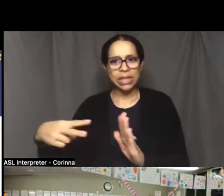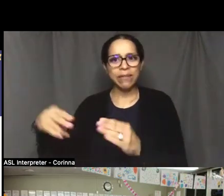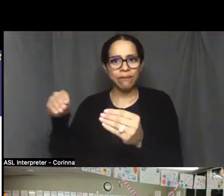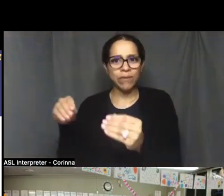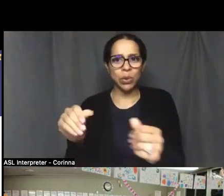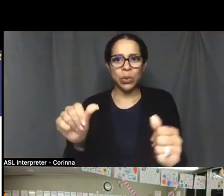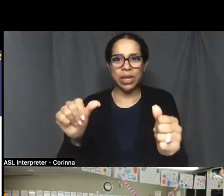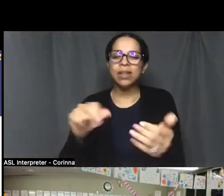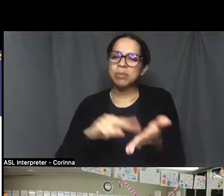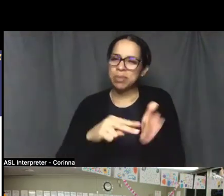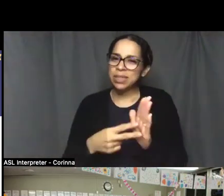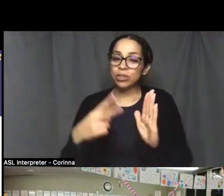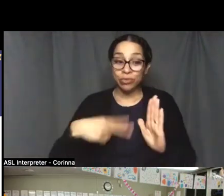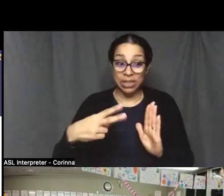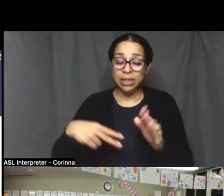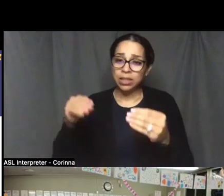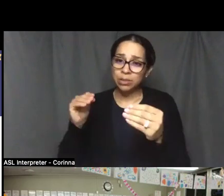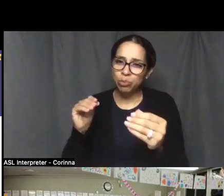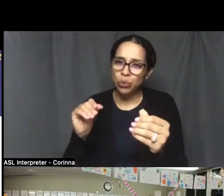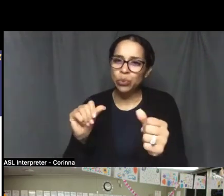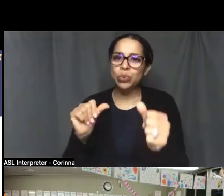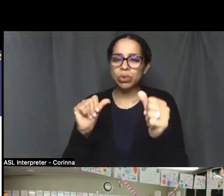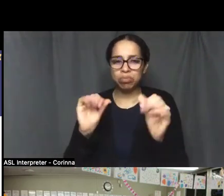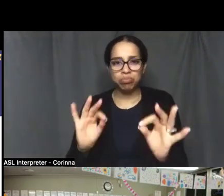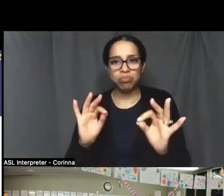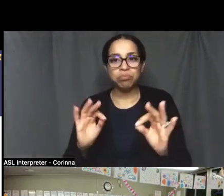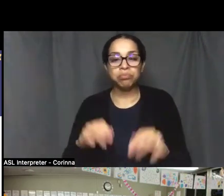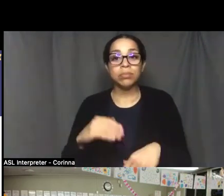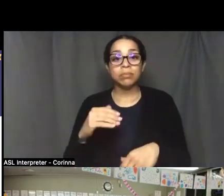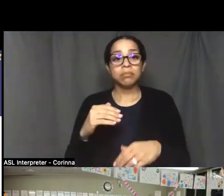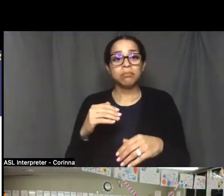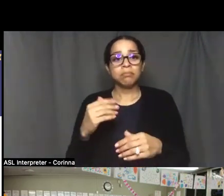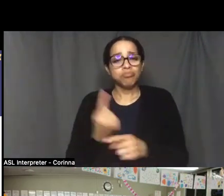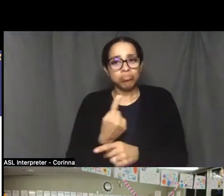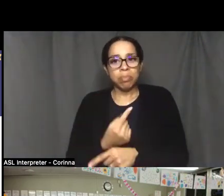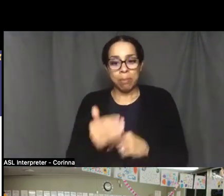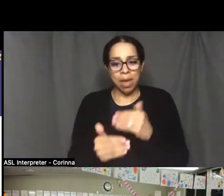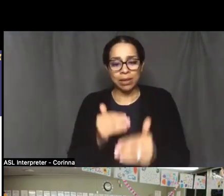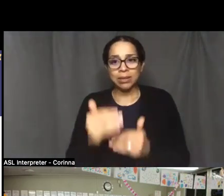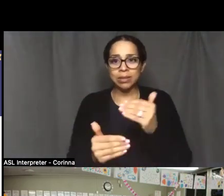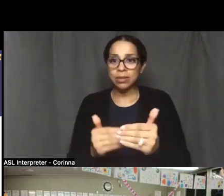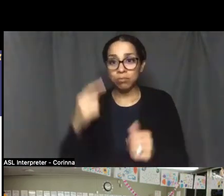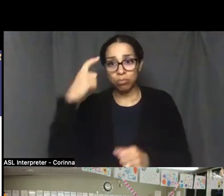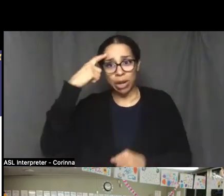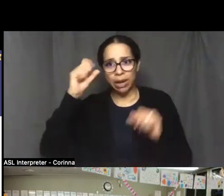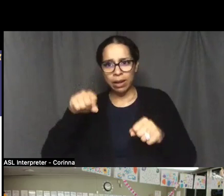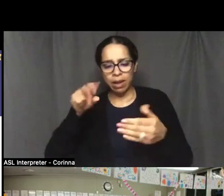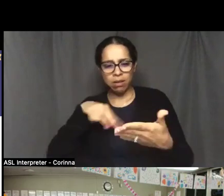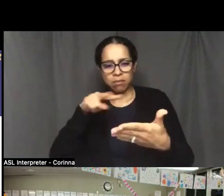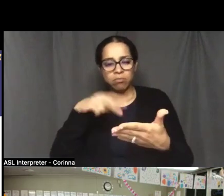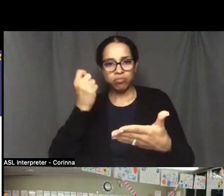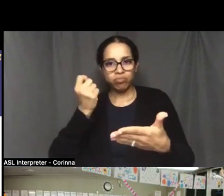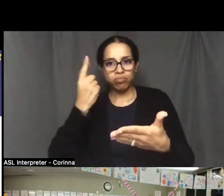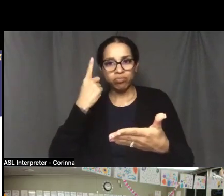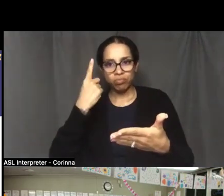reading smoothly. It means reading at a pace that allows their brain to understand what they're reading, which is the ultimate goal of why